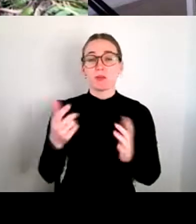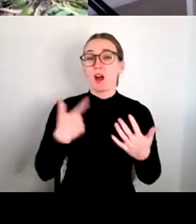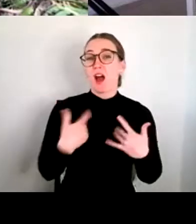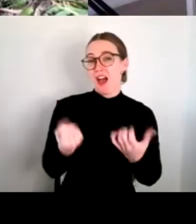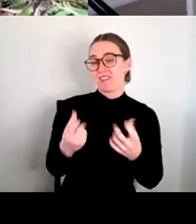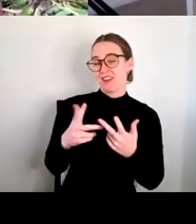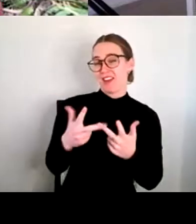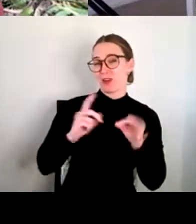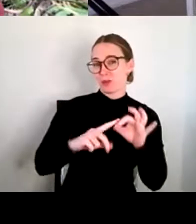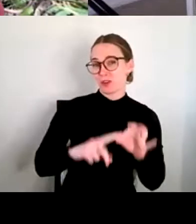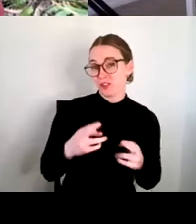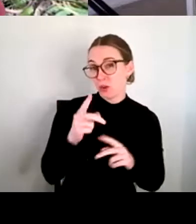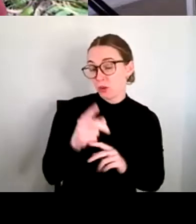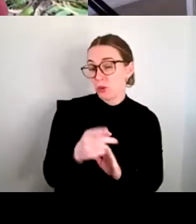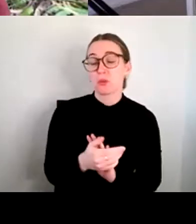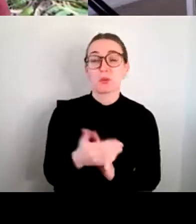anything in there.